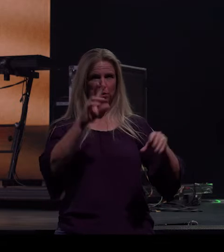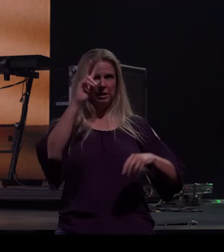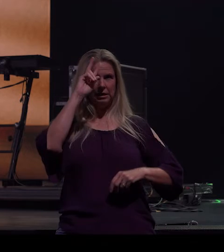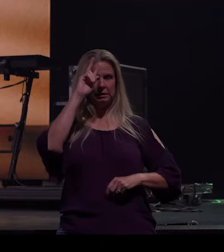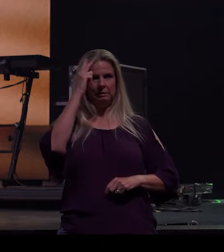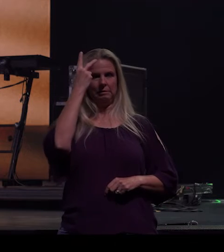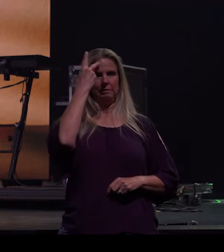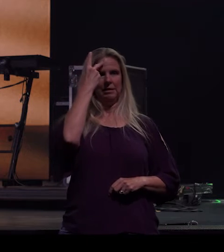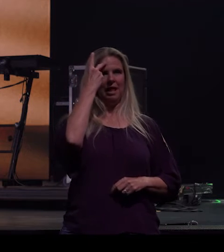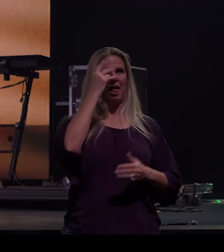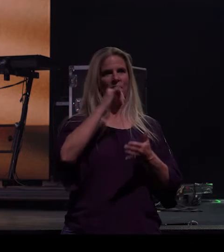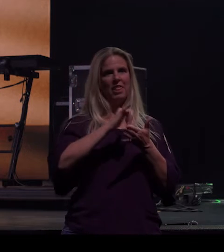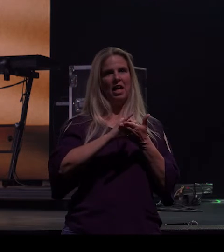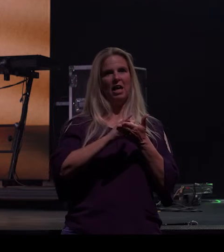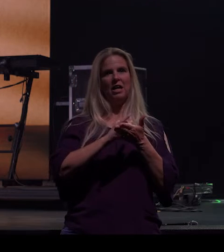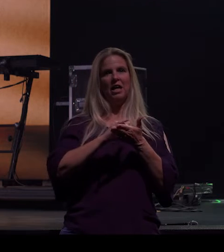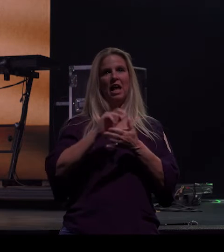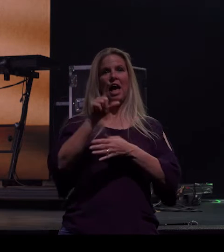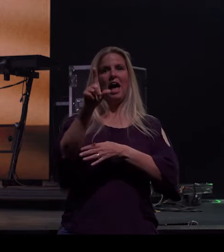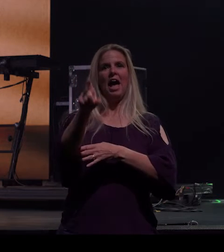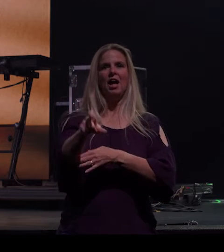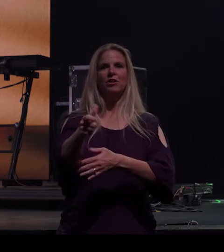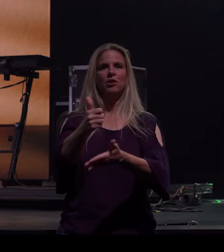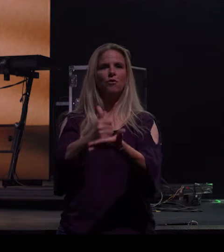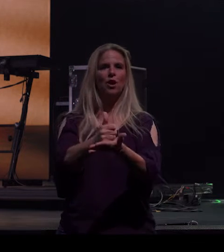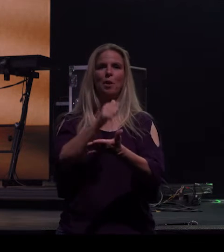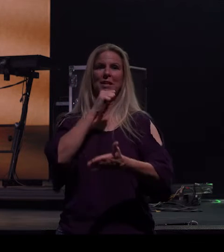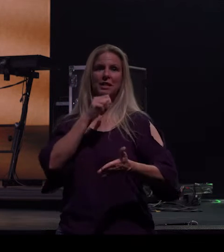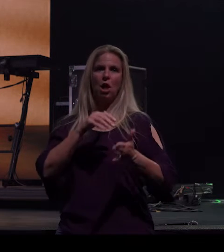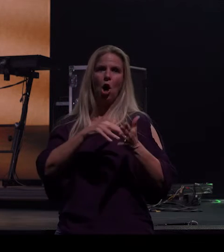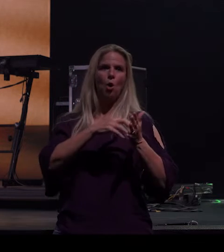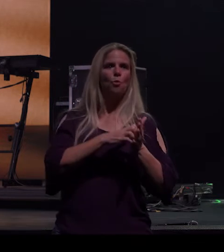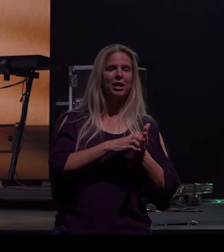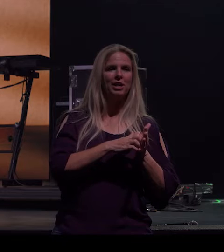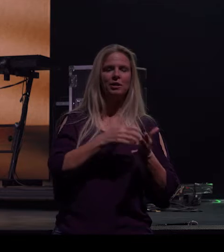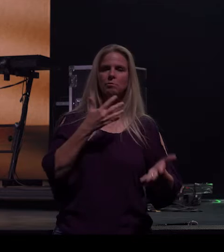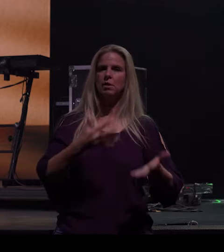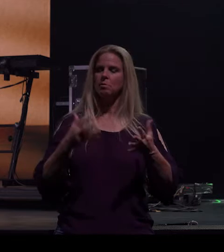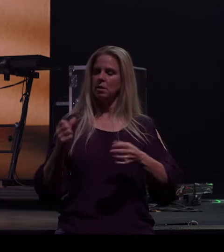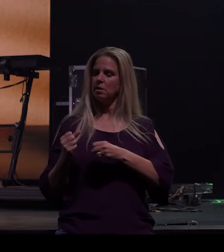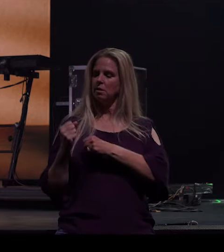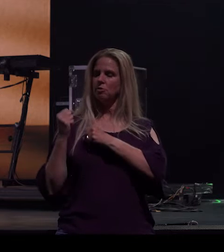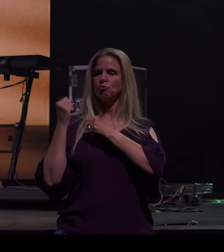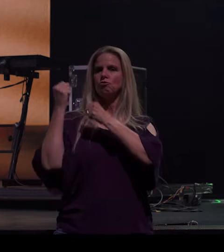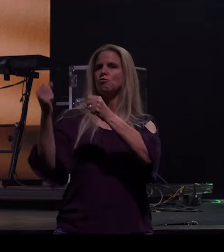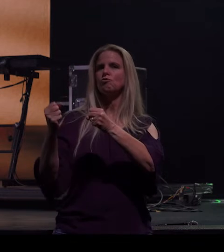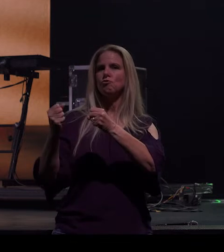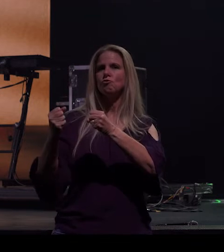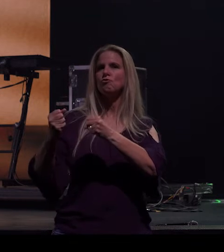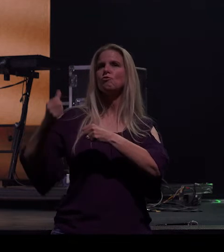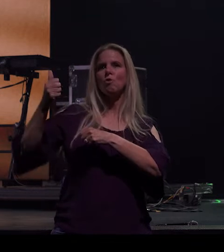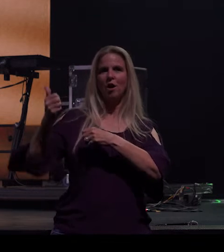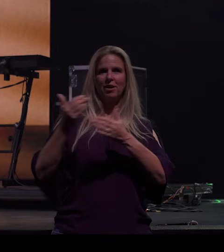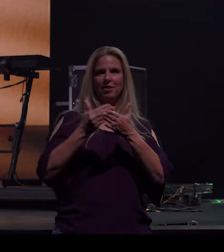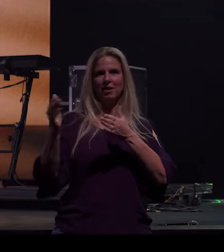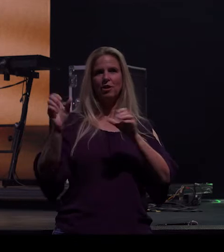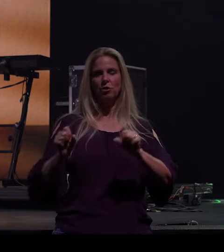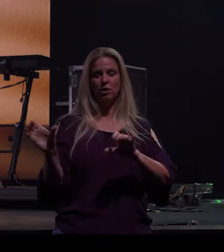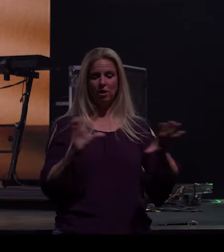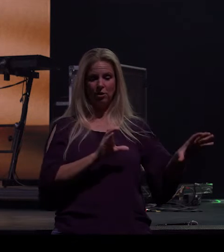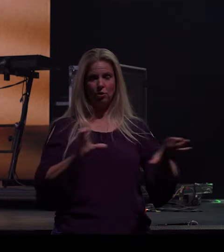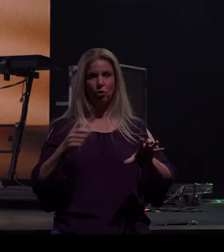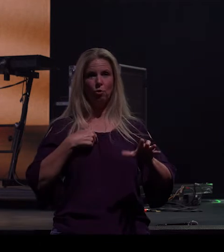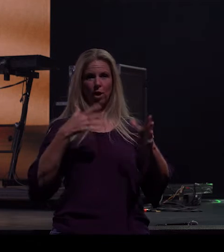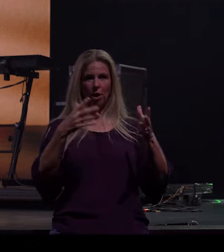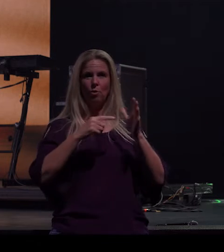that asking for help isn't weak. It may be the strongest thing you do. And I want to show that to you by just starting